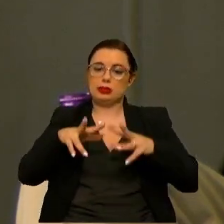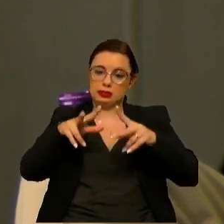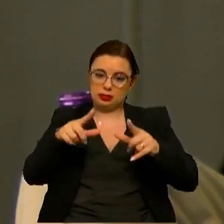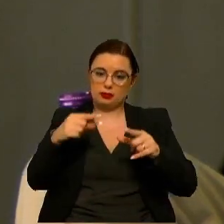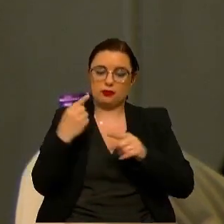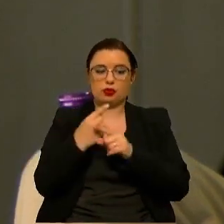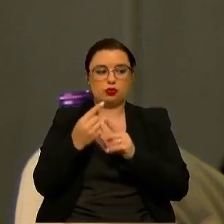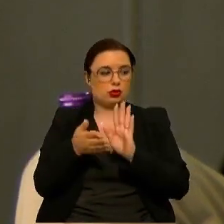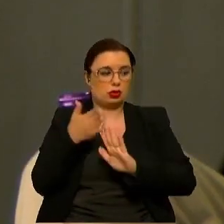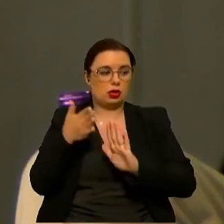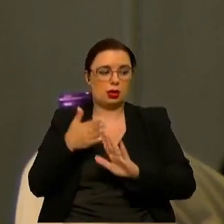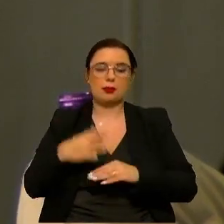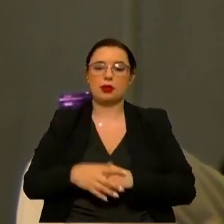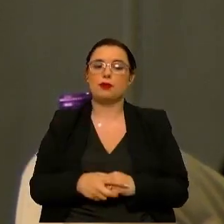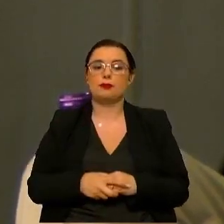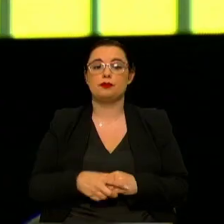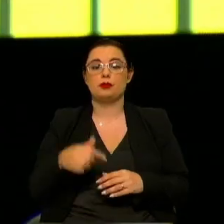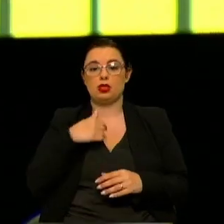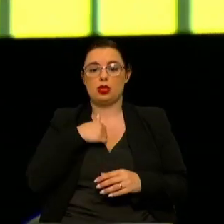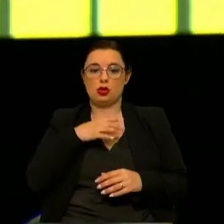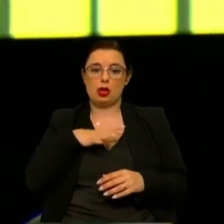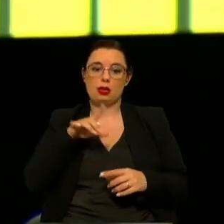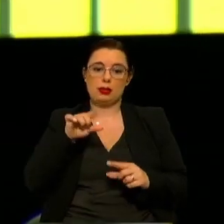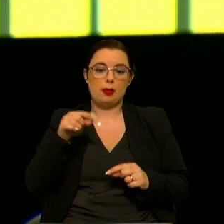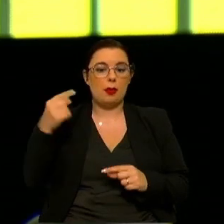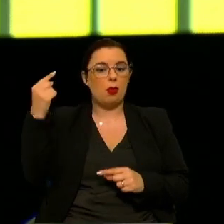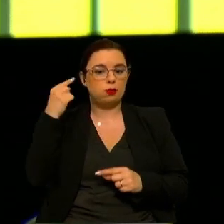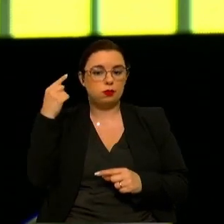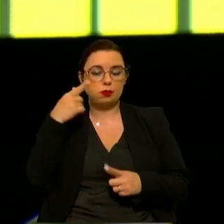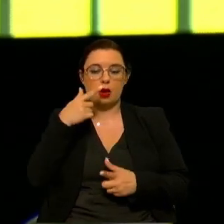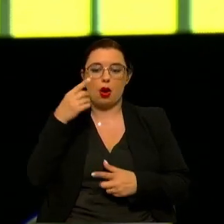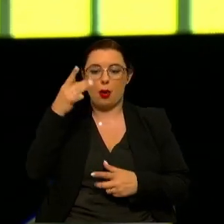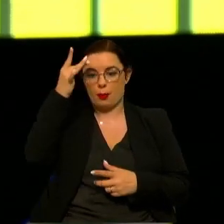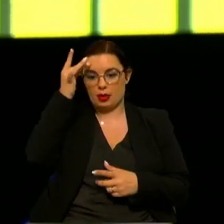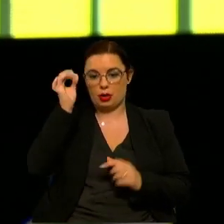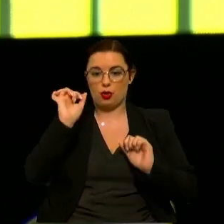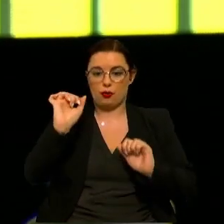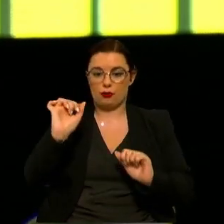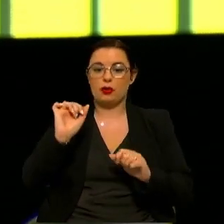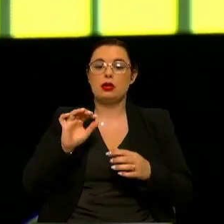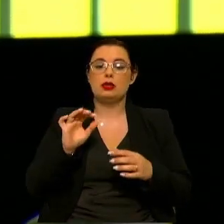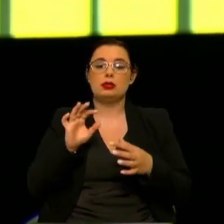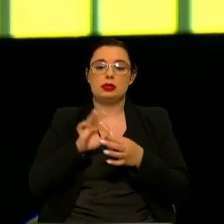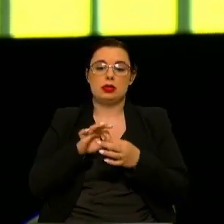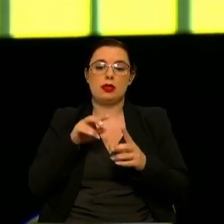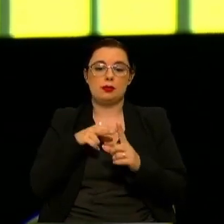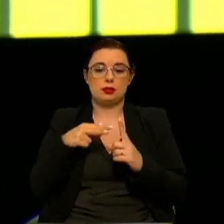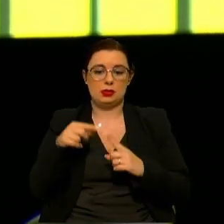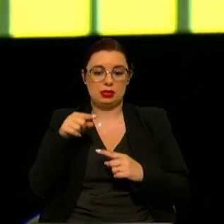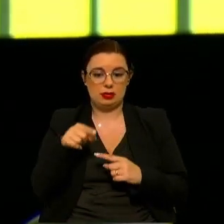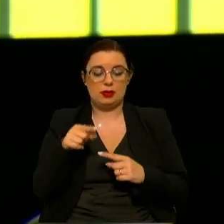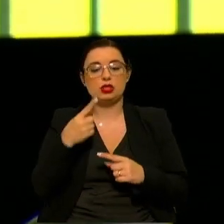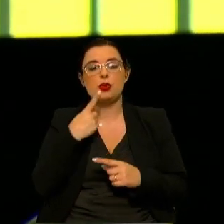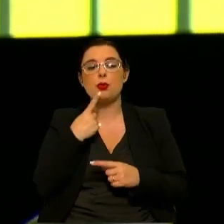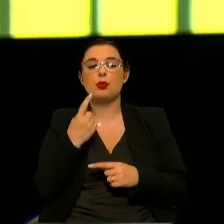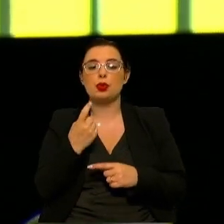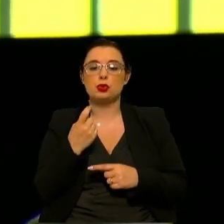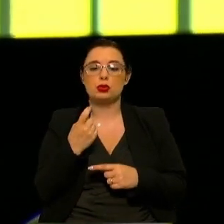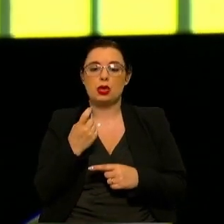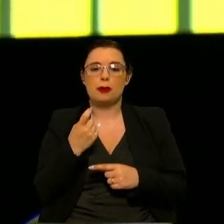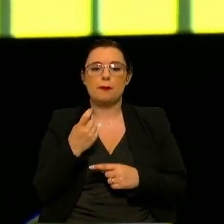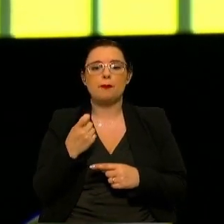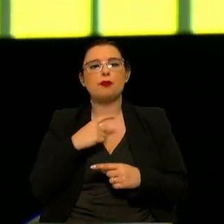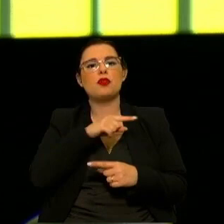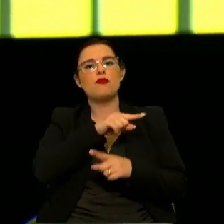on the ground, of course, things develop more quickly. I would also like to hear you on this. And